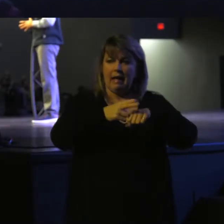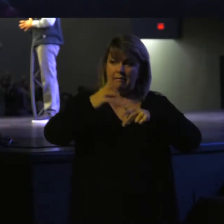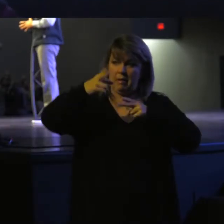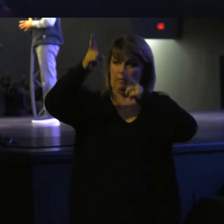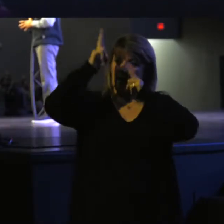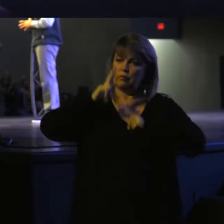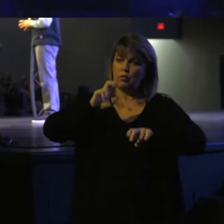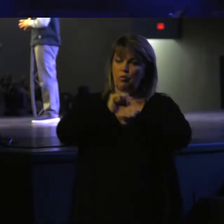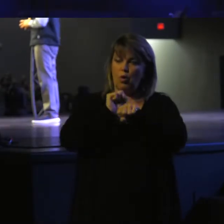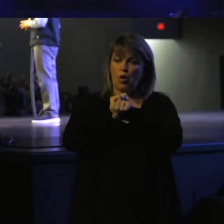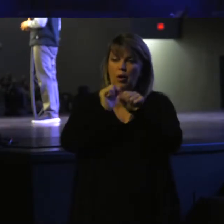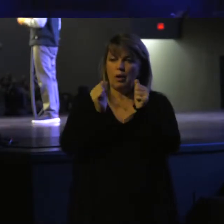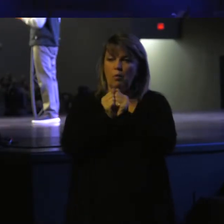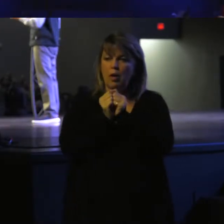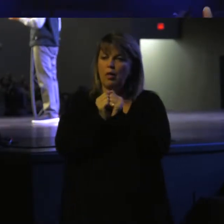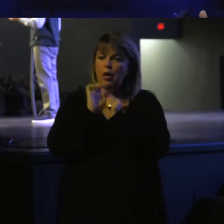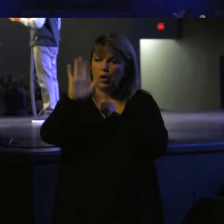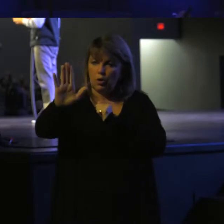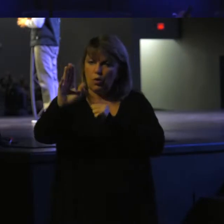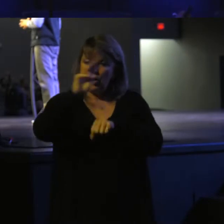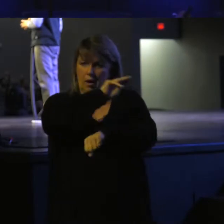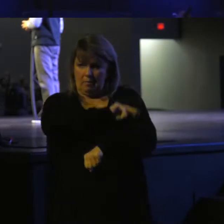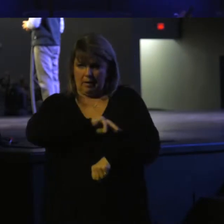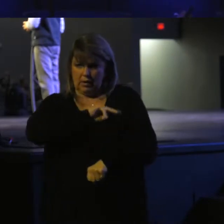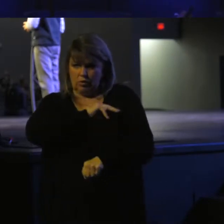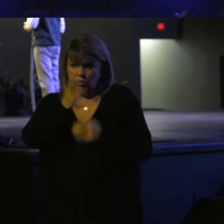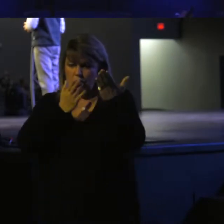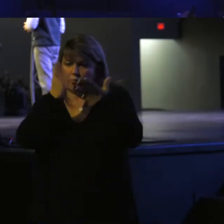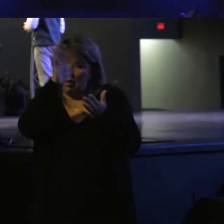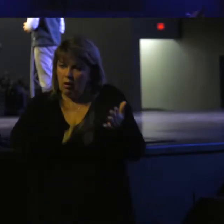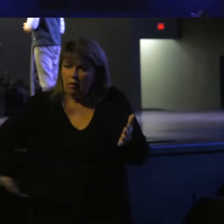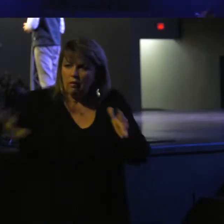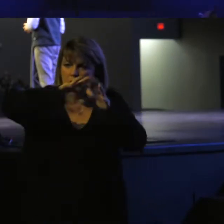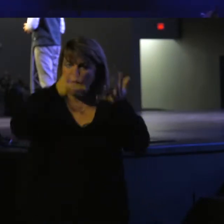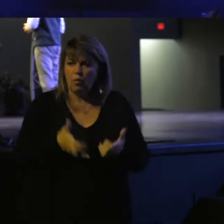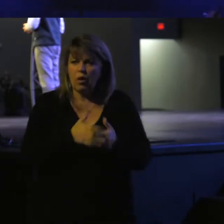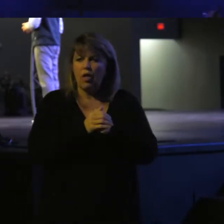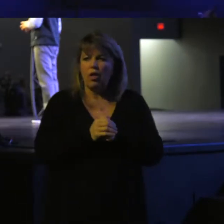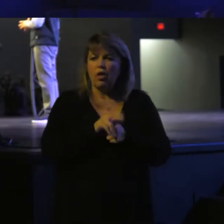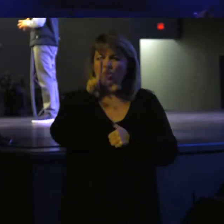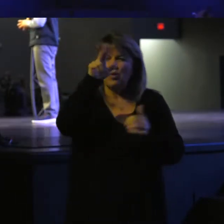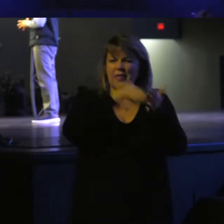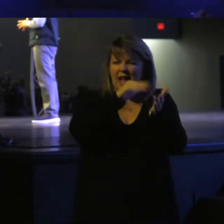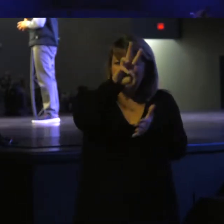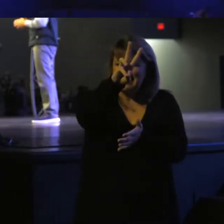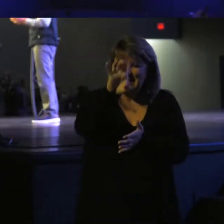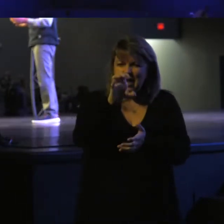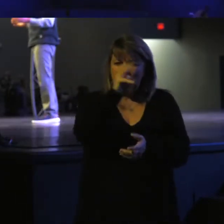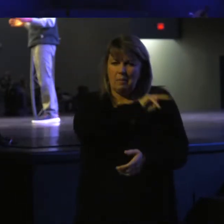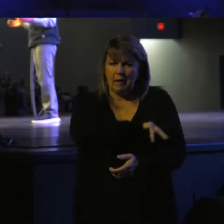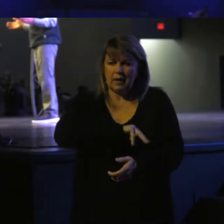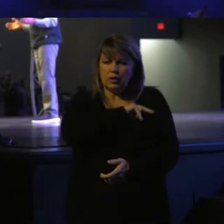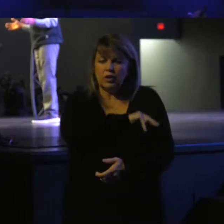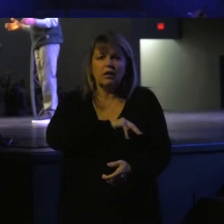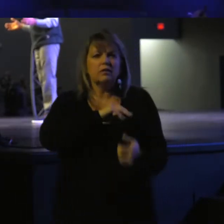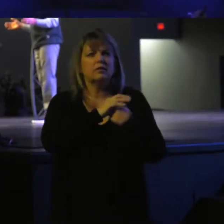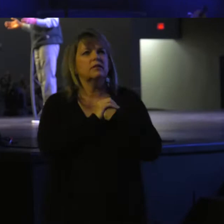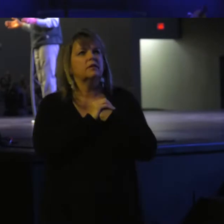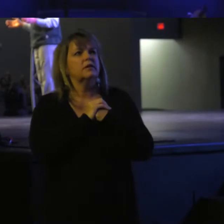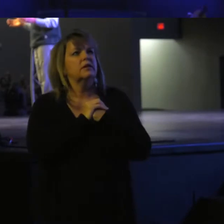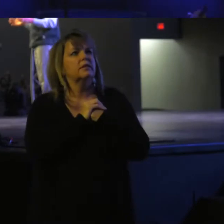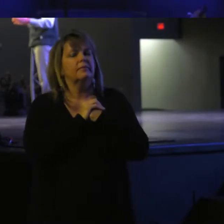of working with your missionaries who are serving all over the world, more than 3,600 of them, and there are 2,700